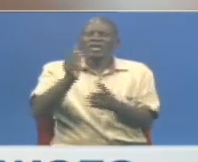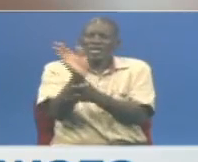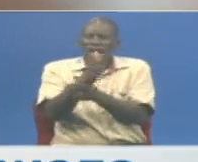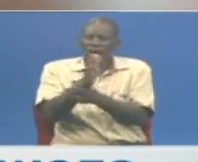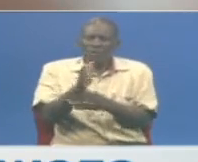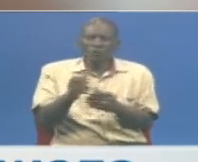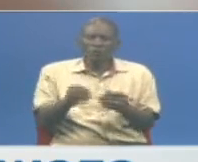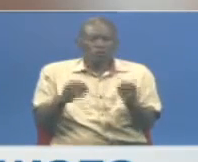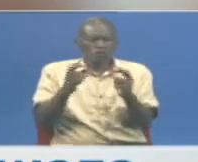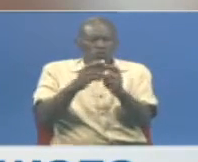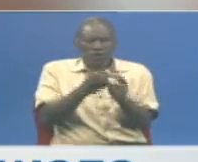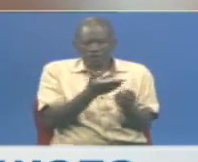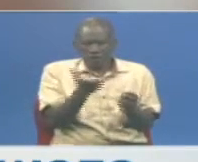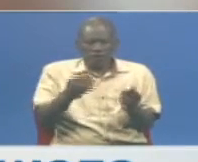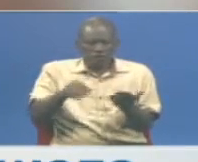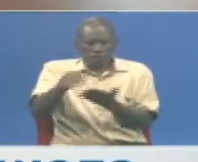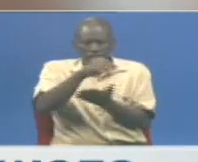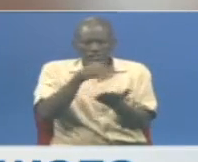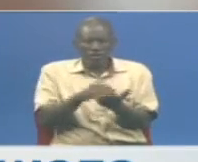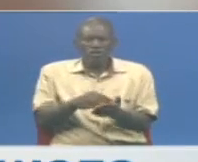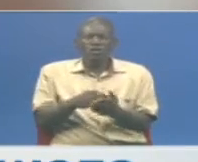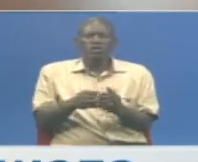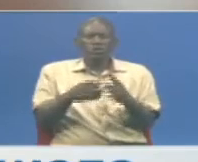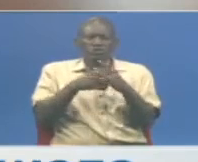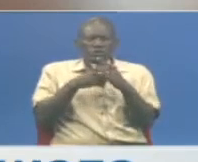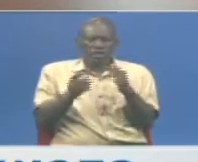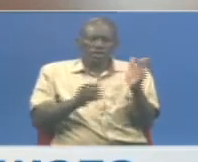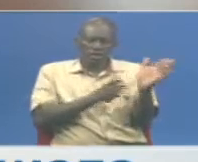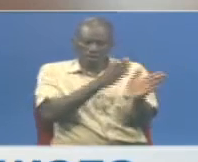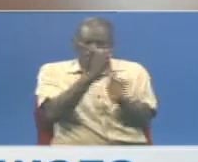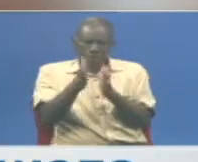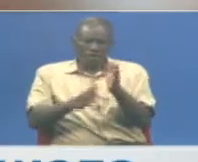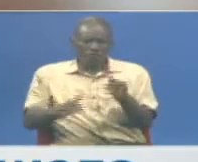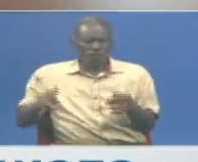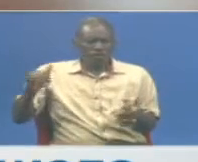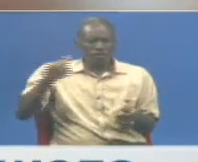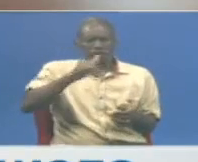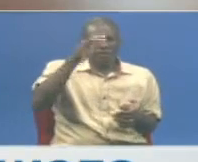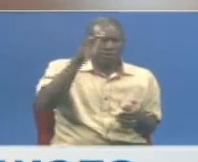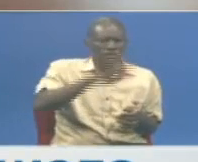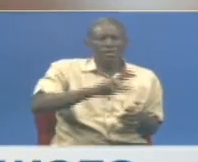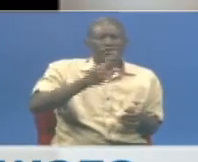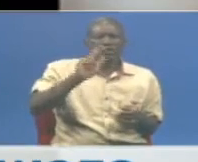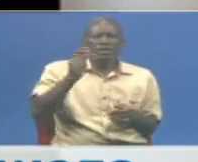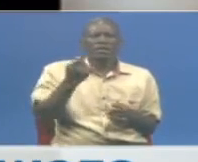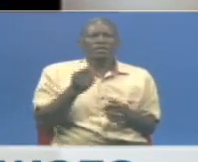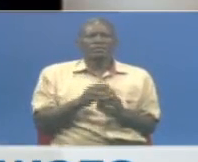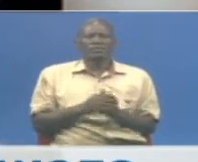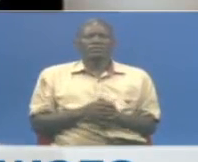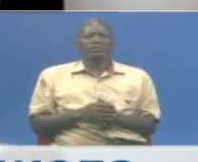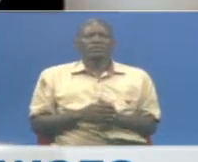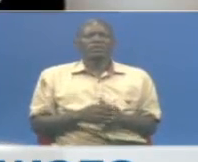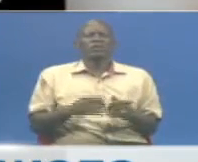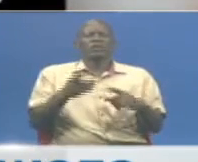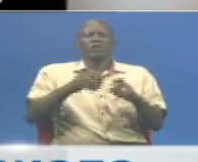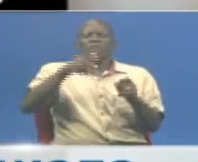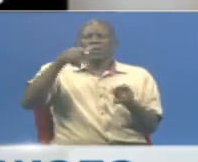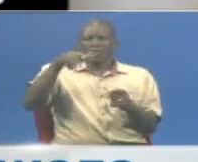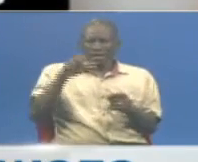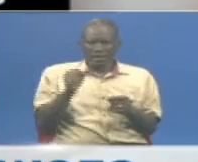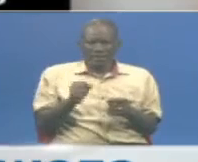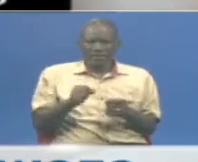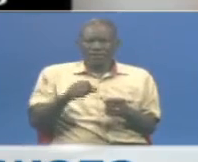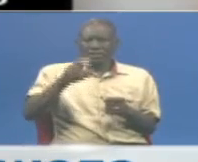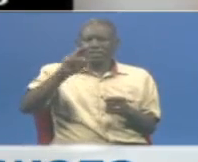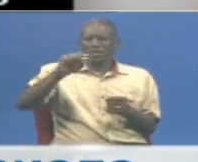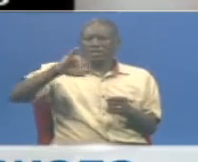frequent contacts to the center to initiate arrangements for their travel back home. According to the PS Roseline